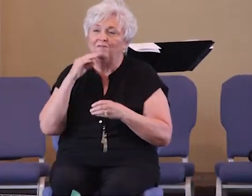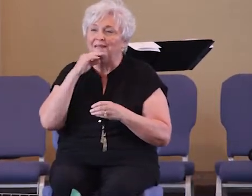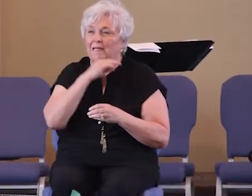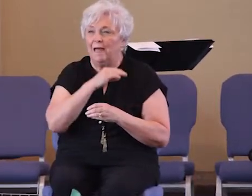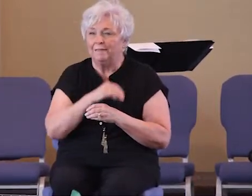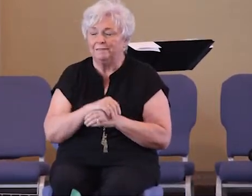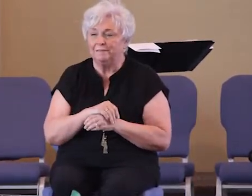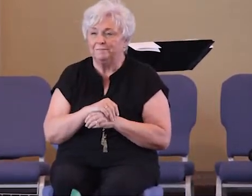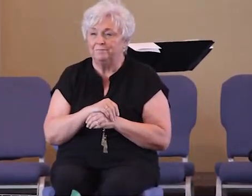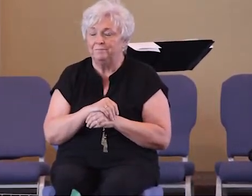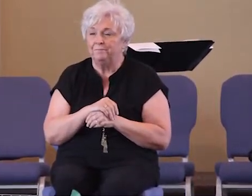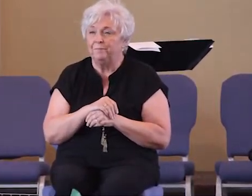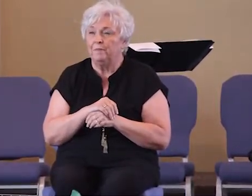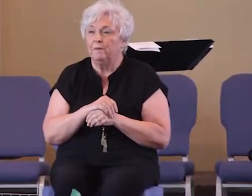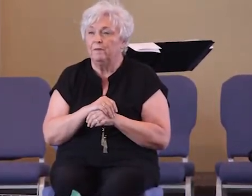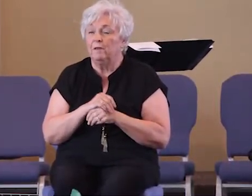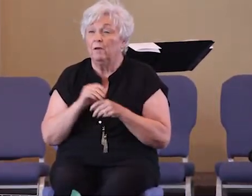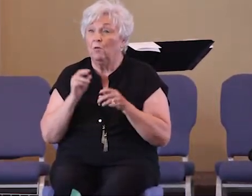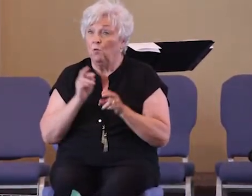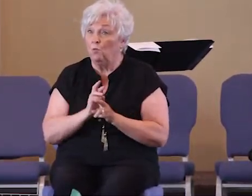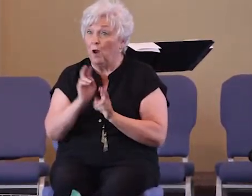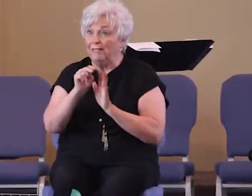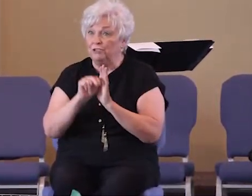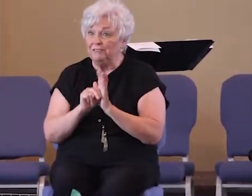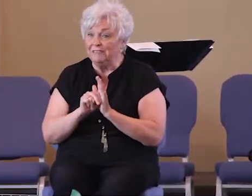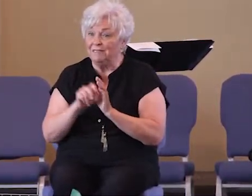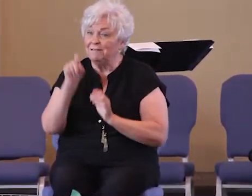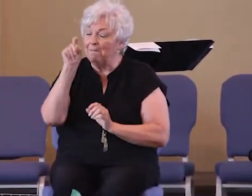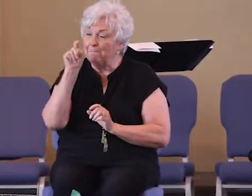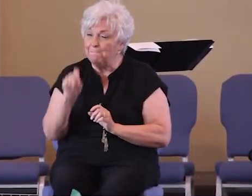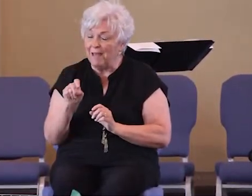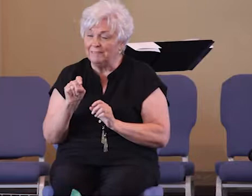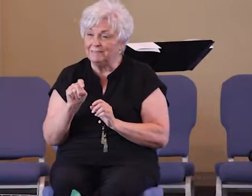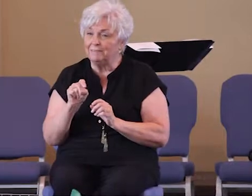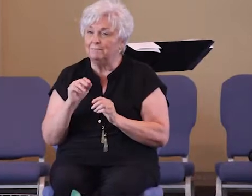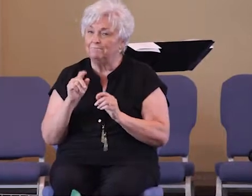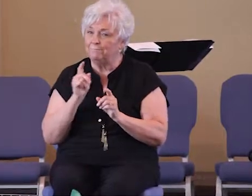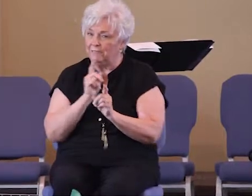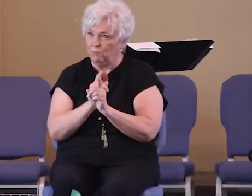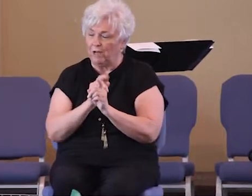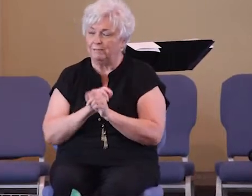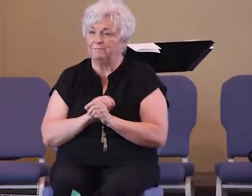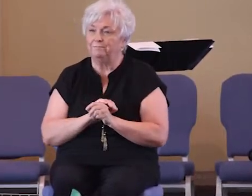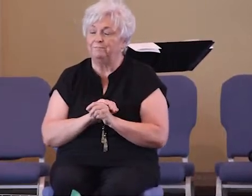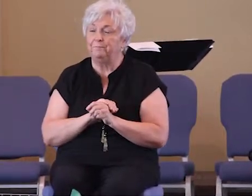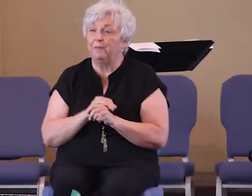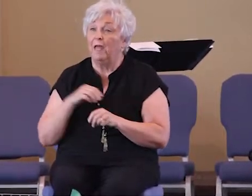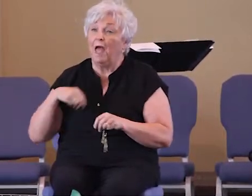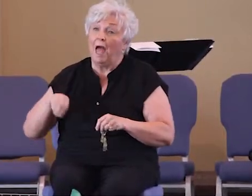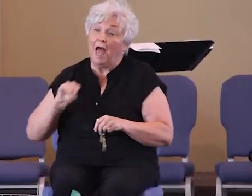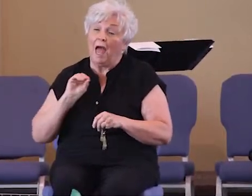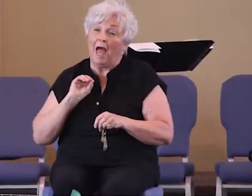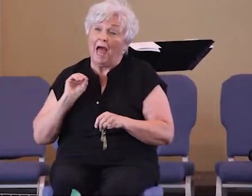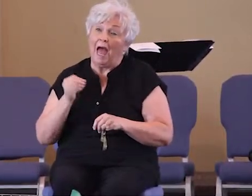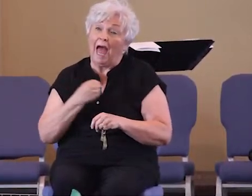Righteousness must prevail. Our righteousness must